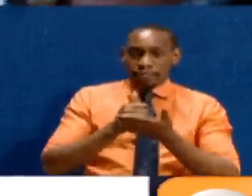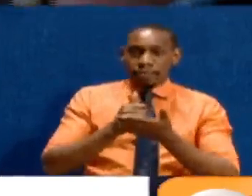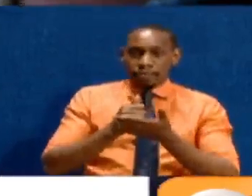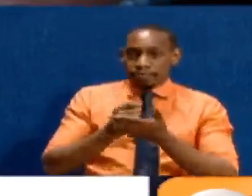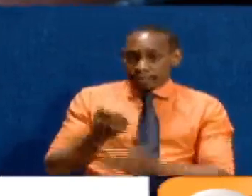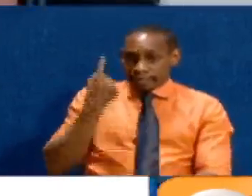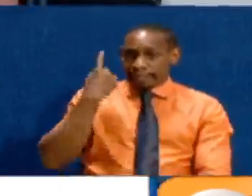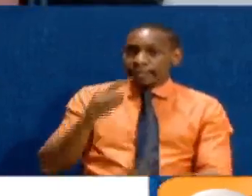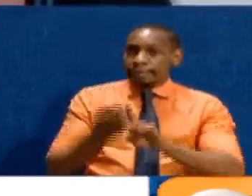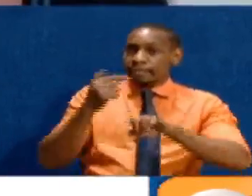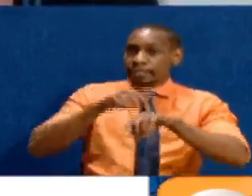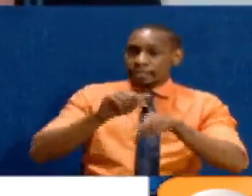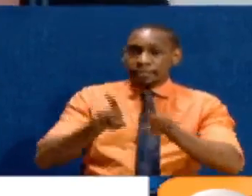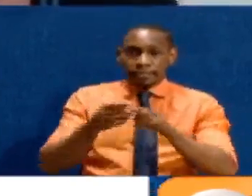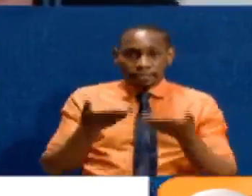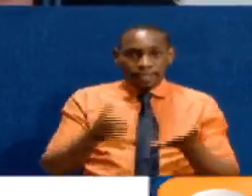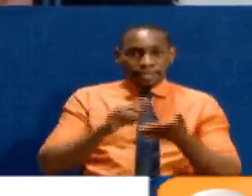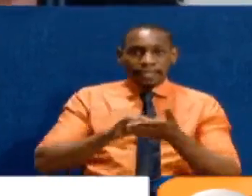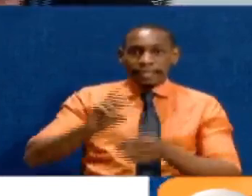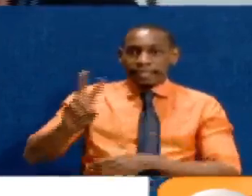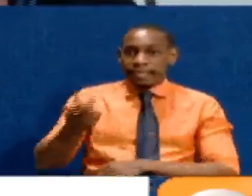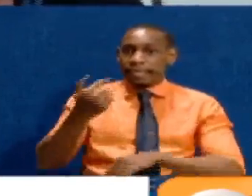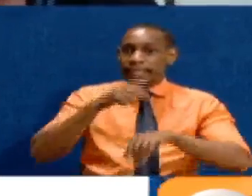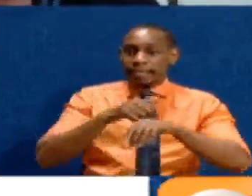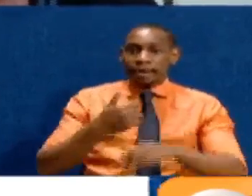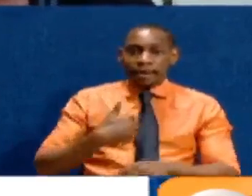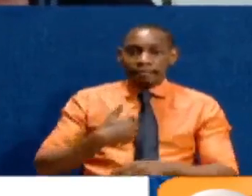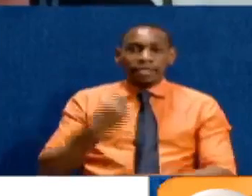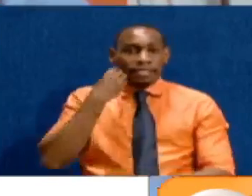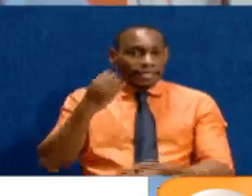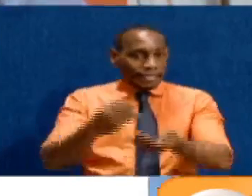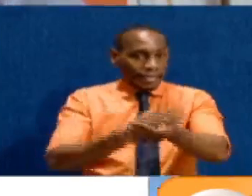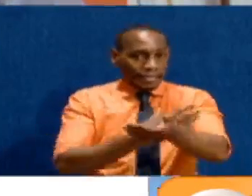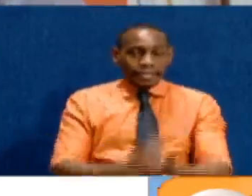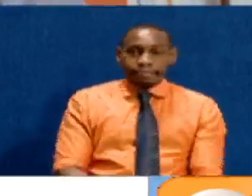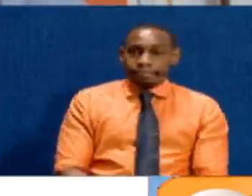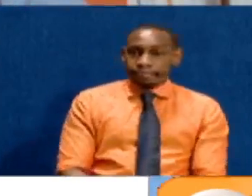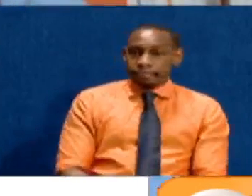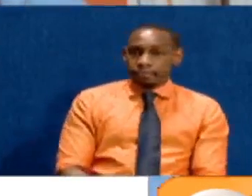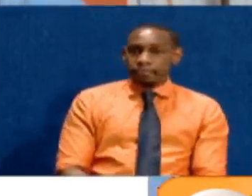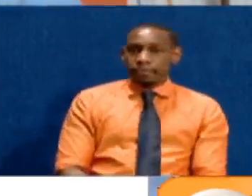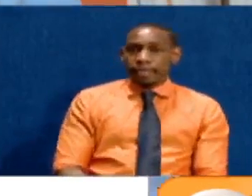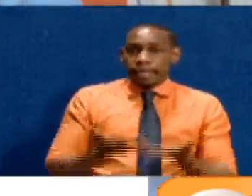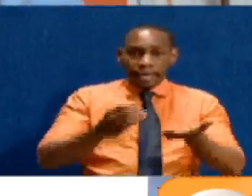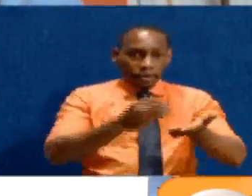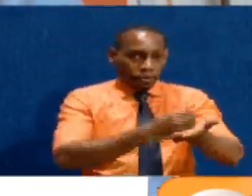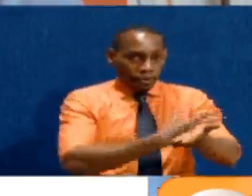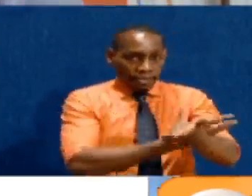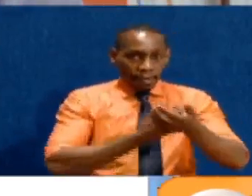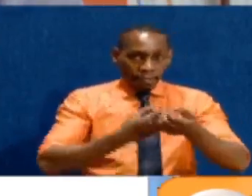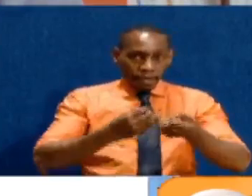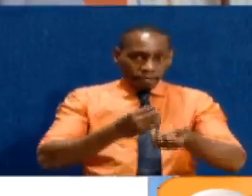early the first time, and now in her second round battling the disease. Now with her cancer that has spread